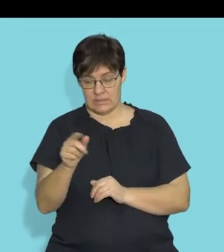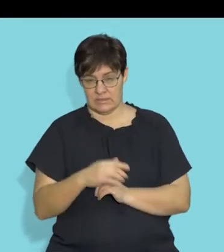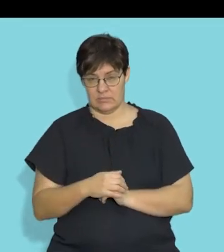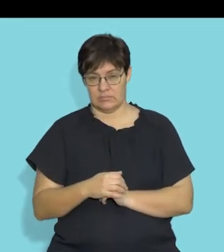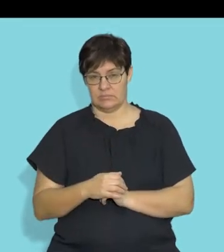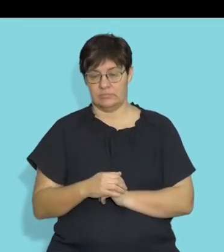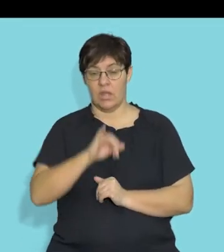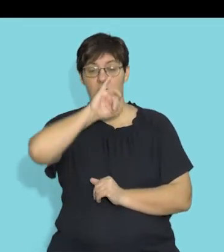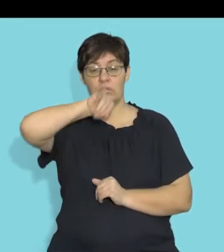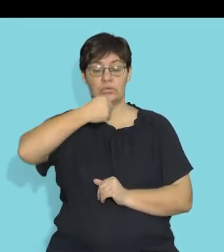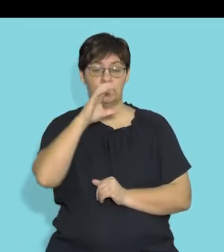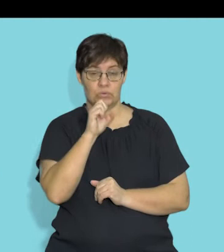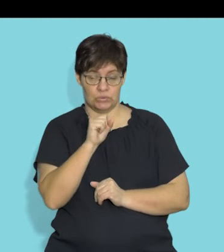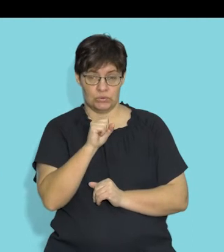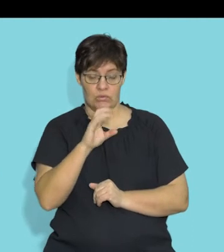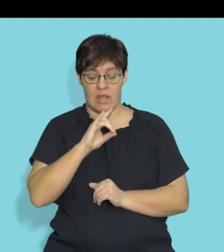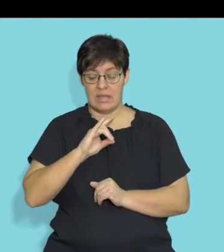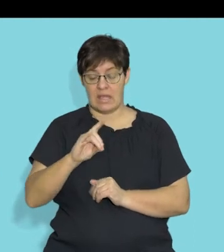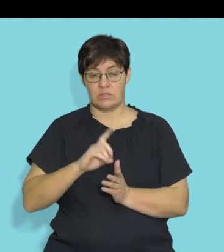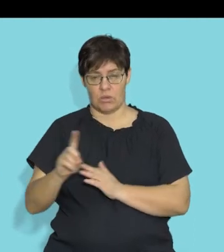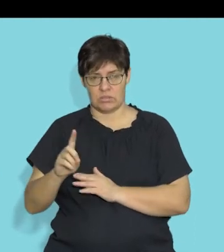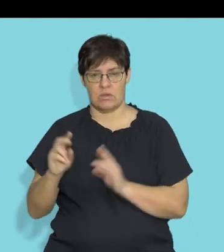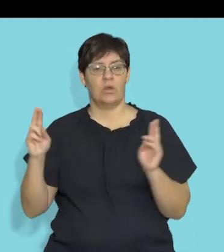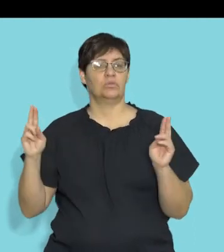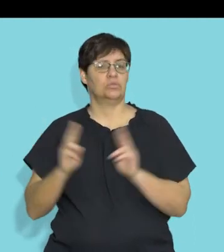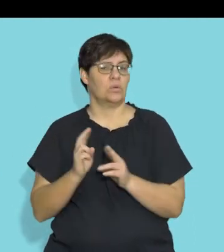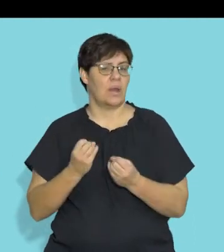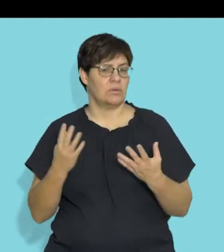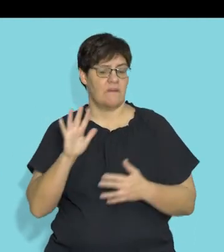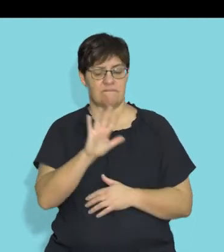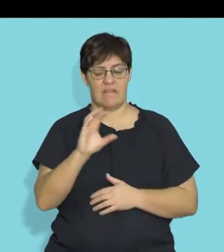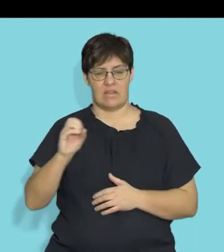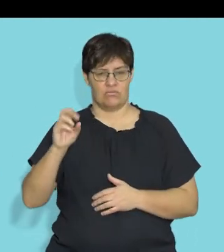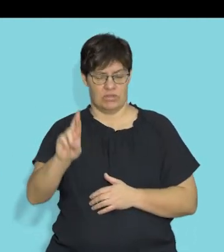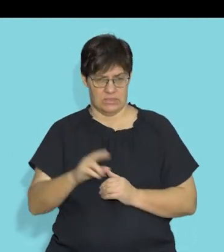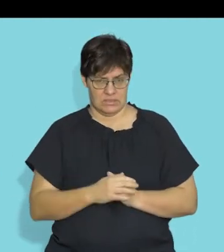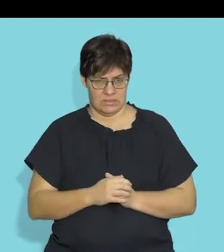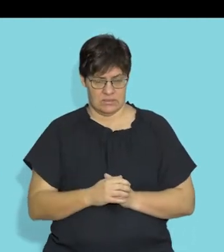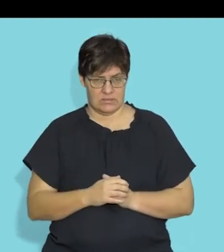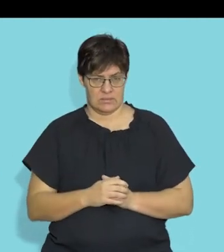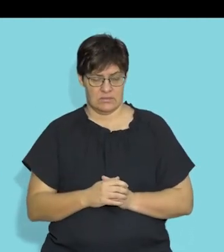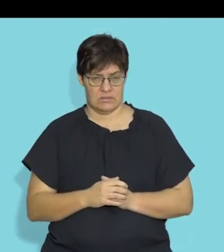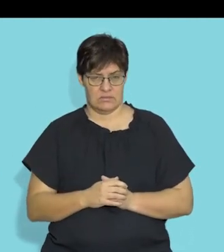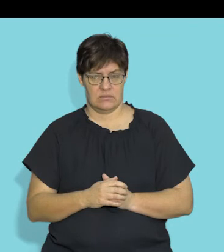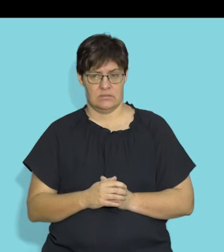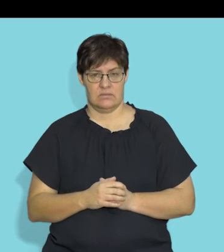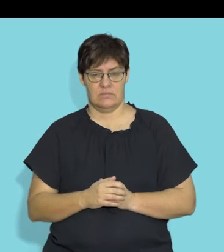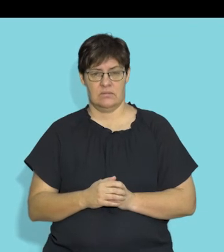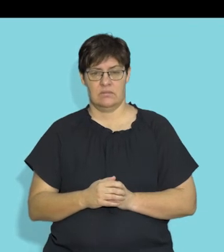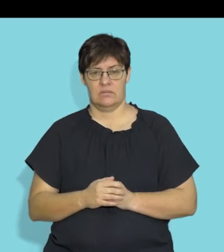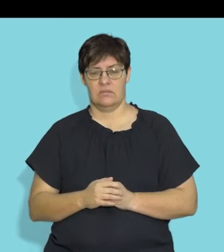see that your juice for cash deposited is short by 500 Rand. In other